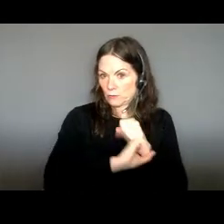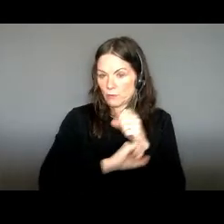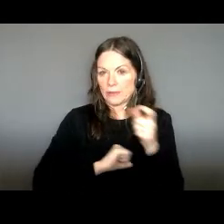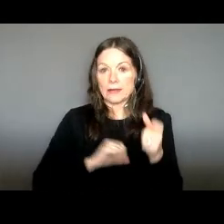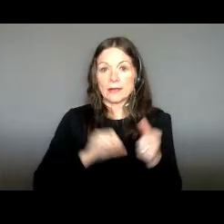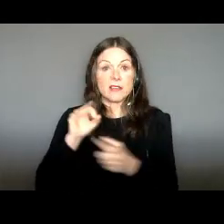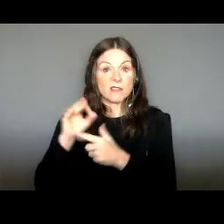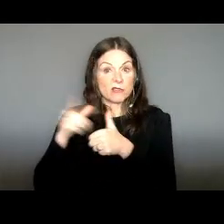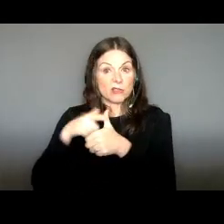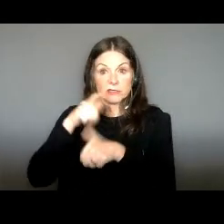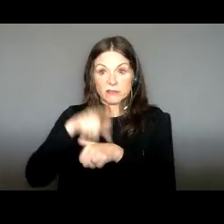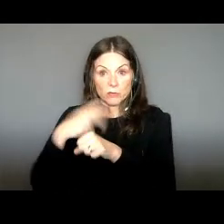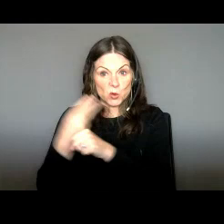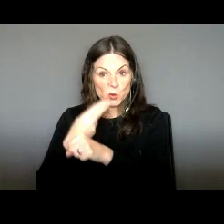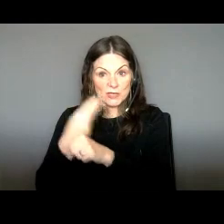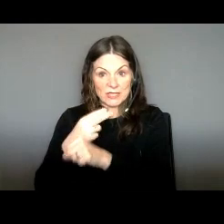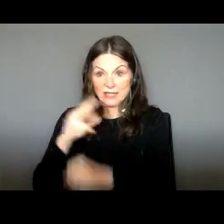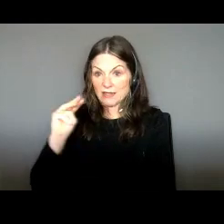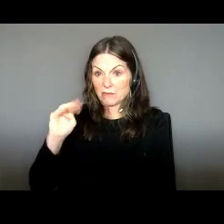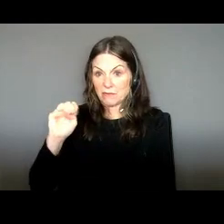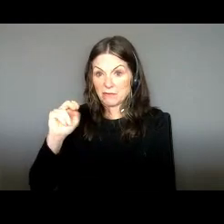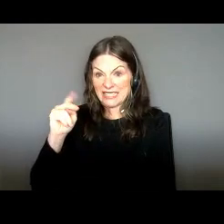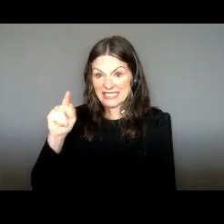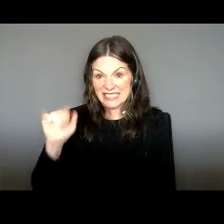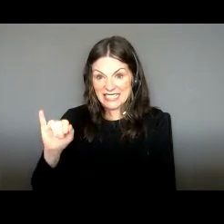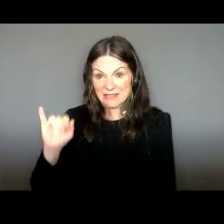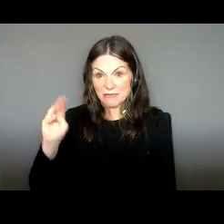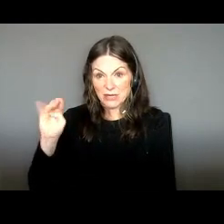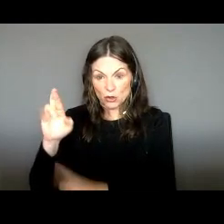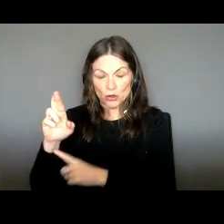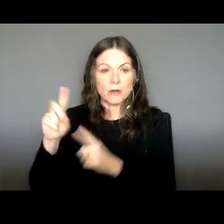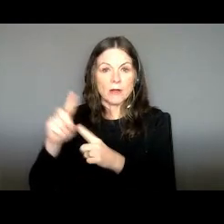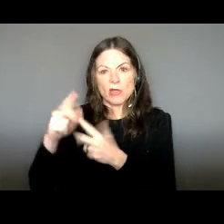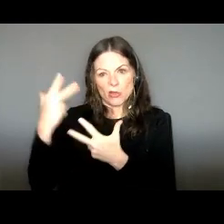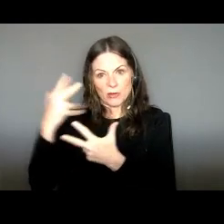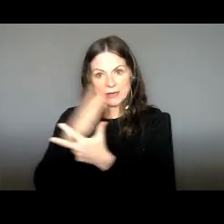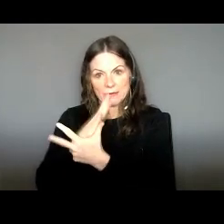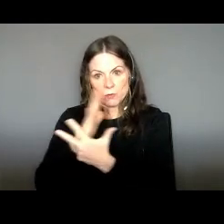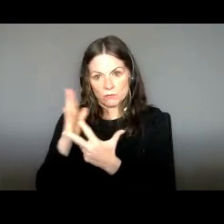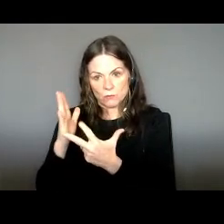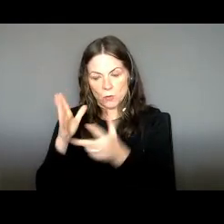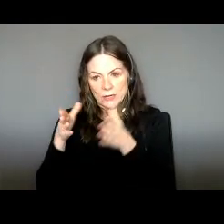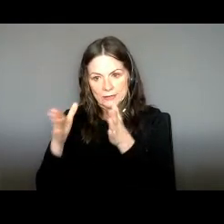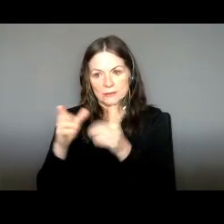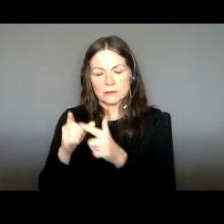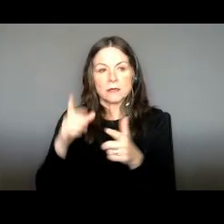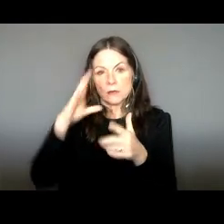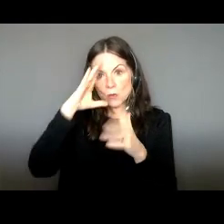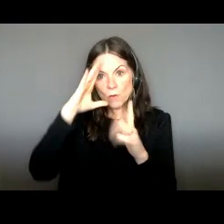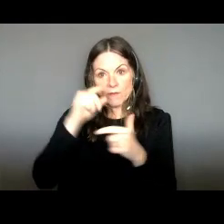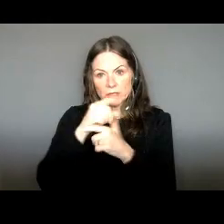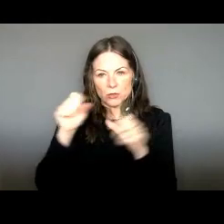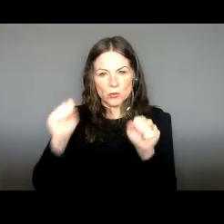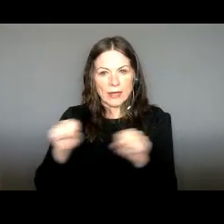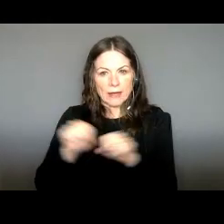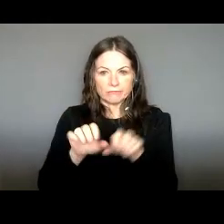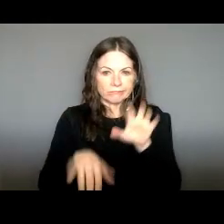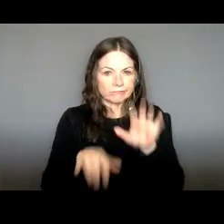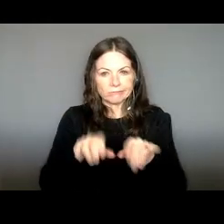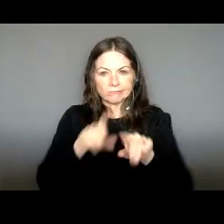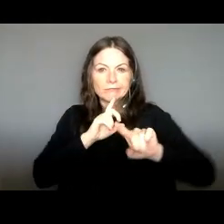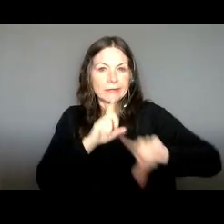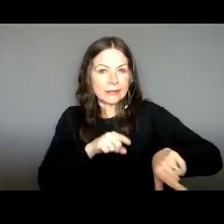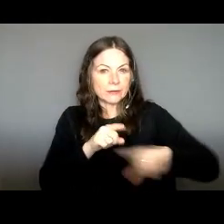are 3 ways to engage with Mentimeter. And hopefully when we share it, you will be able to answer the questions directly on screen.